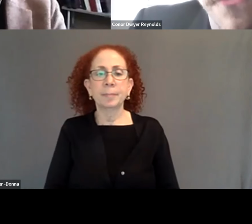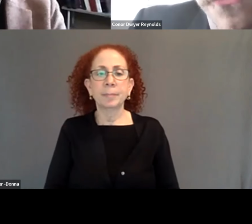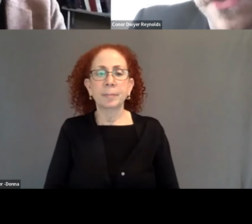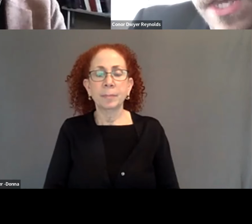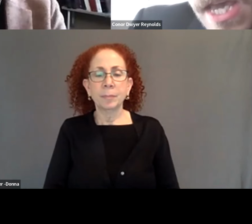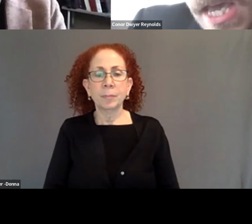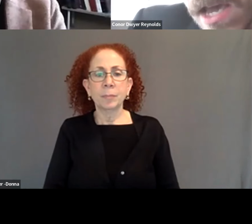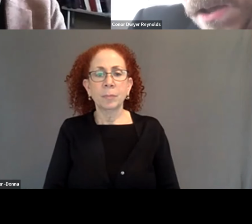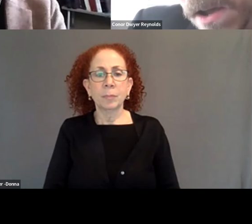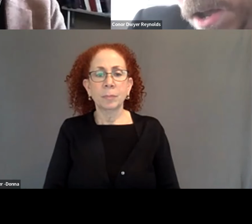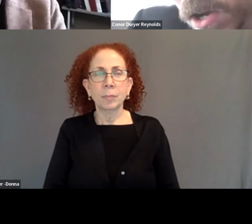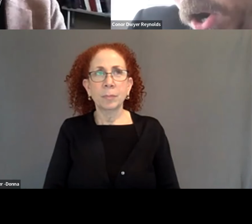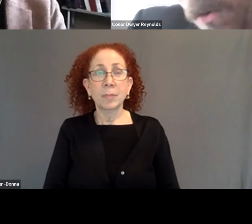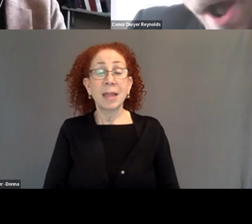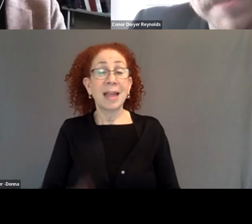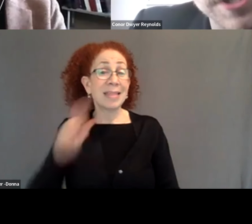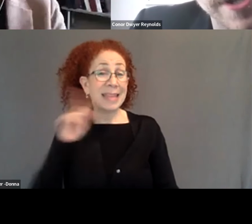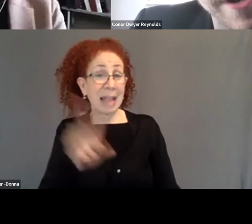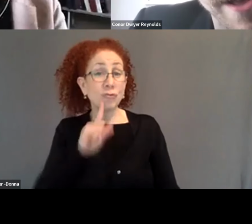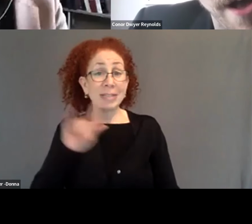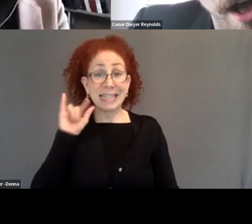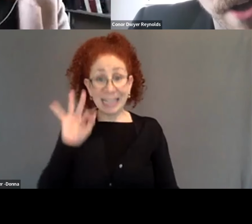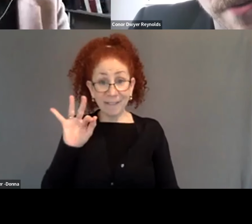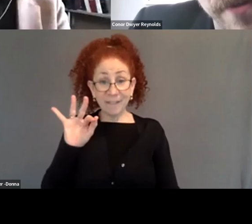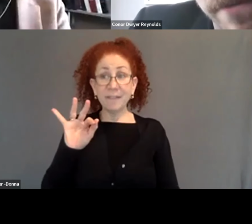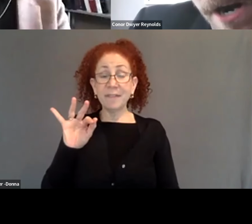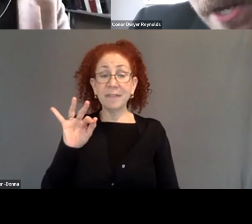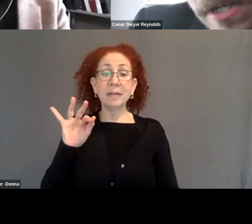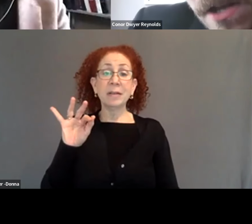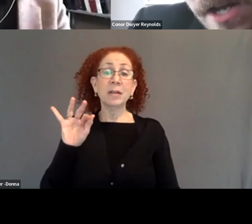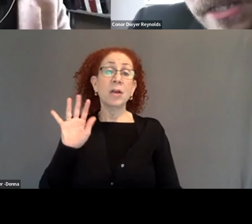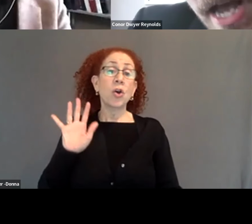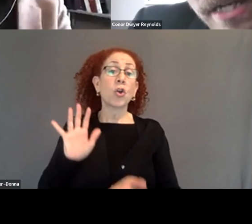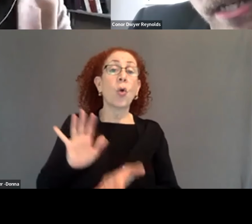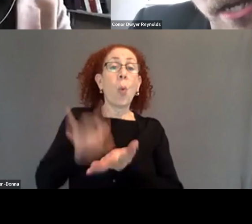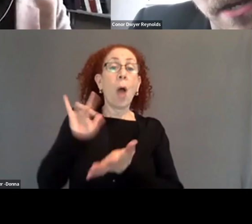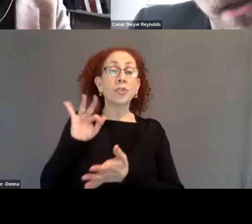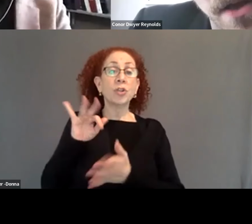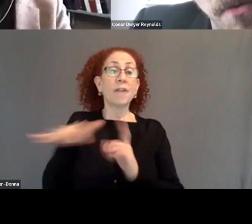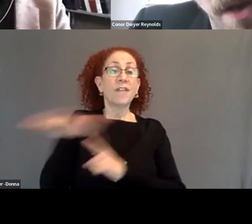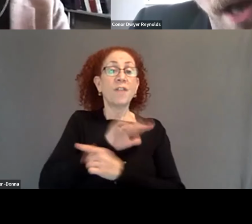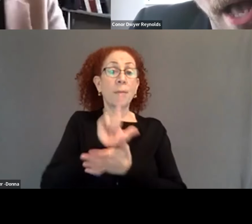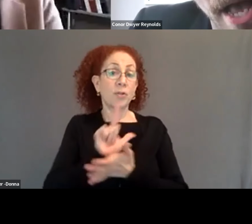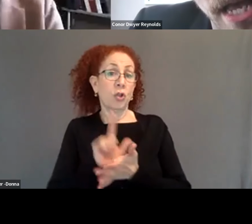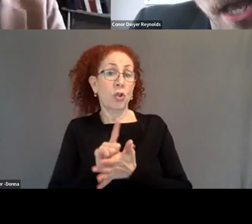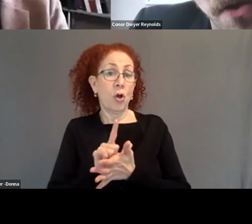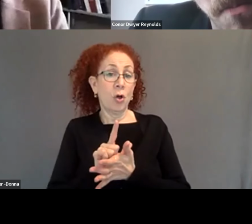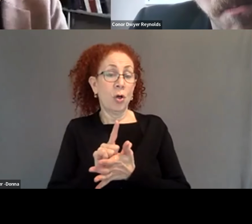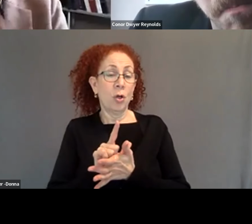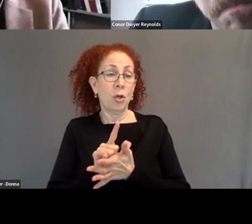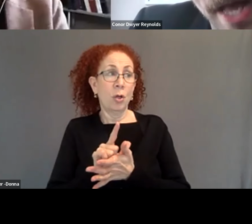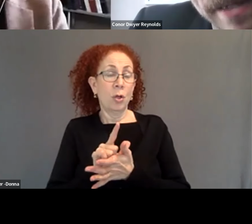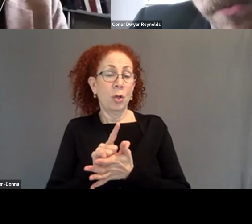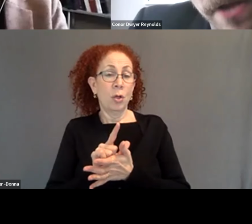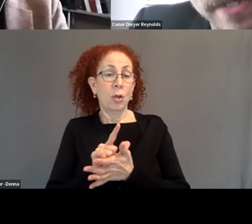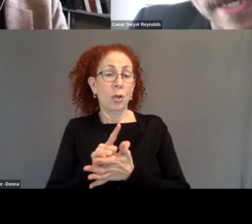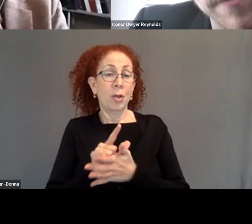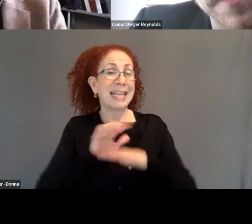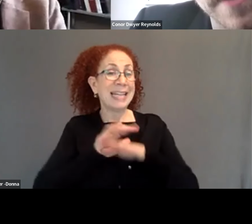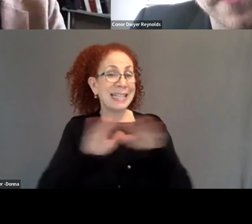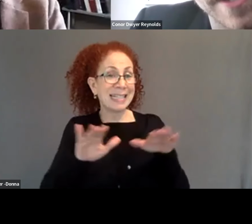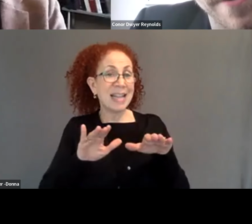if the co-option of environmental law is not done by Black and